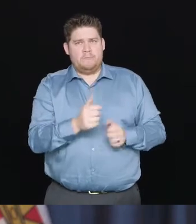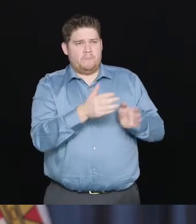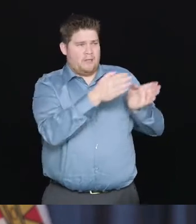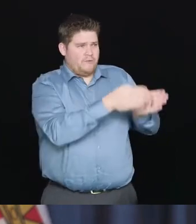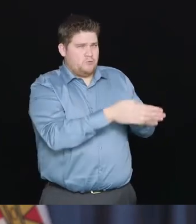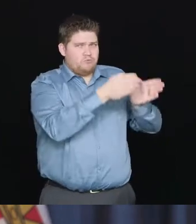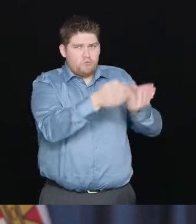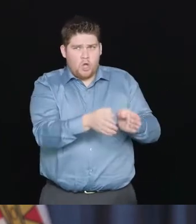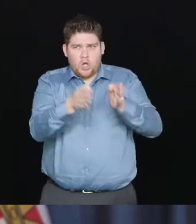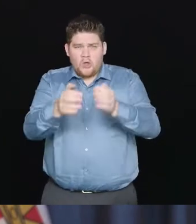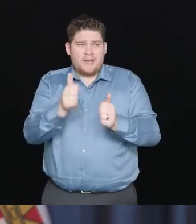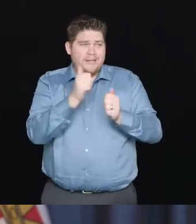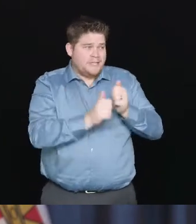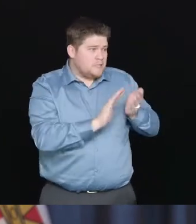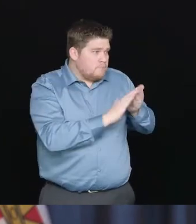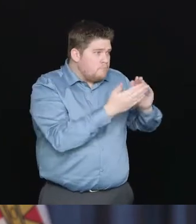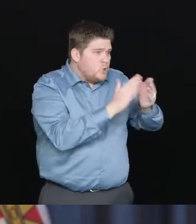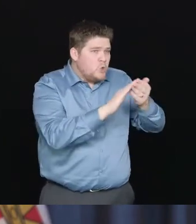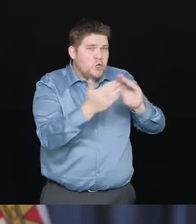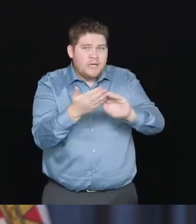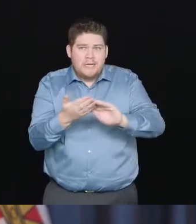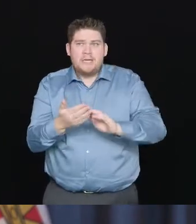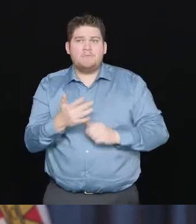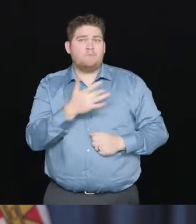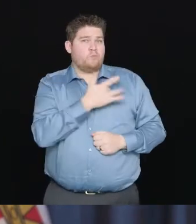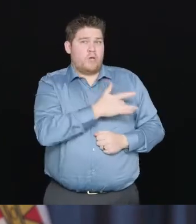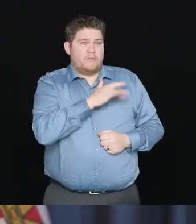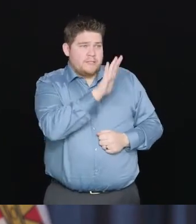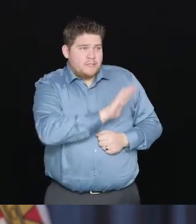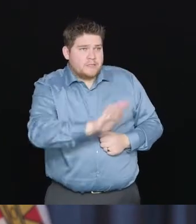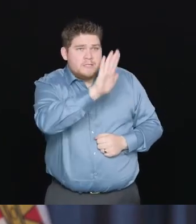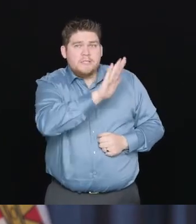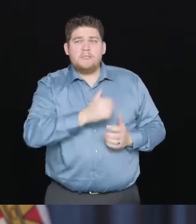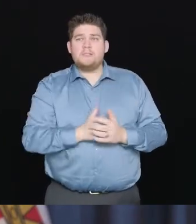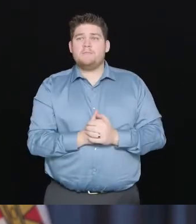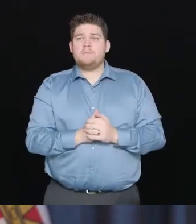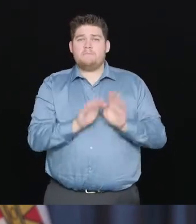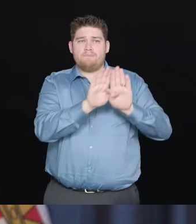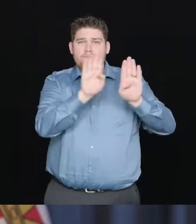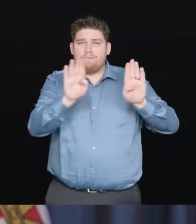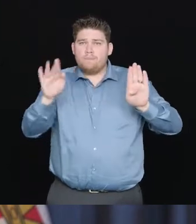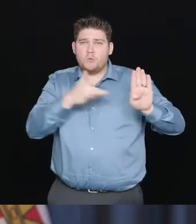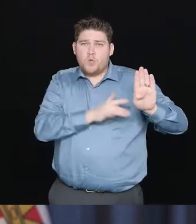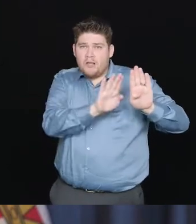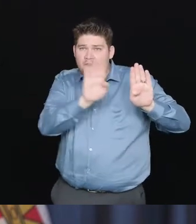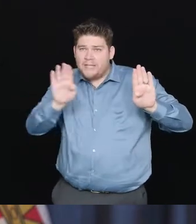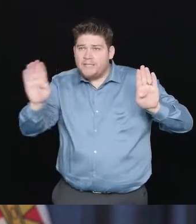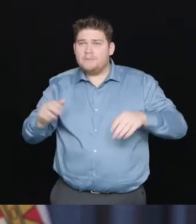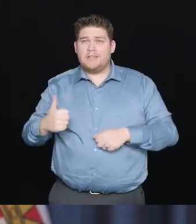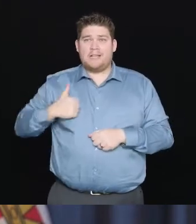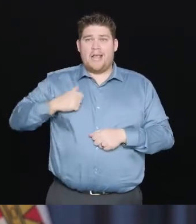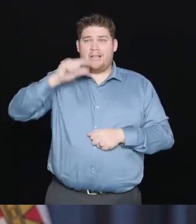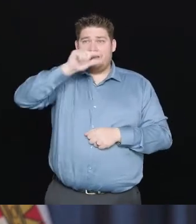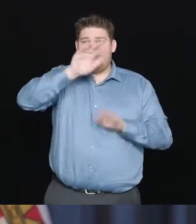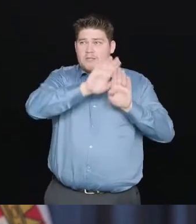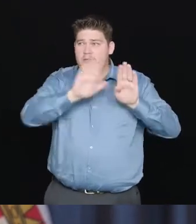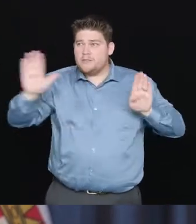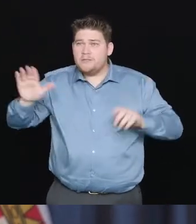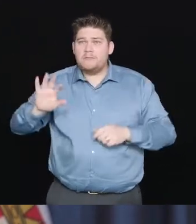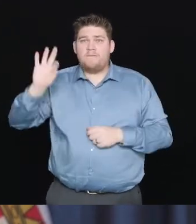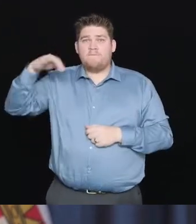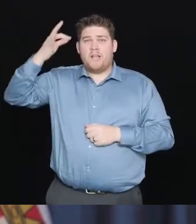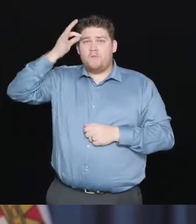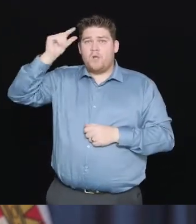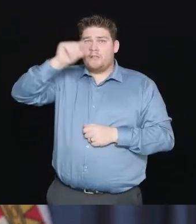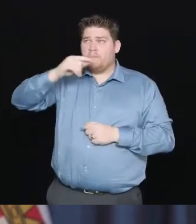governments. All of us have to be all in to do what we can to defeat COVID-19. And with that, I'll take your questions. Oh,